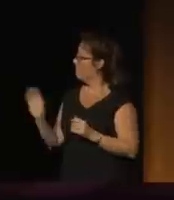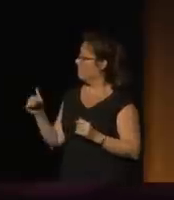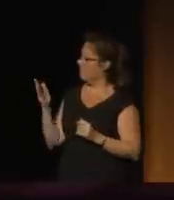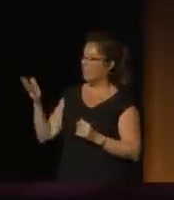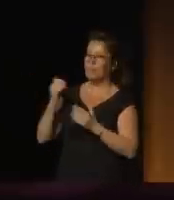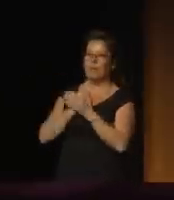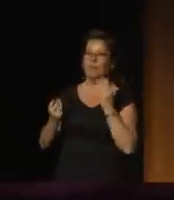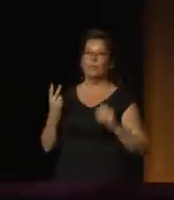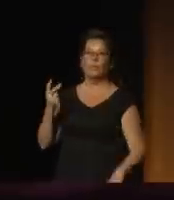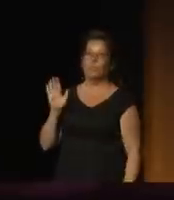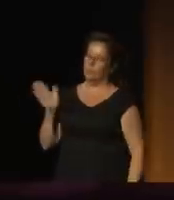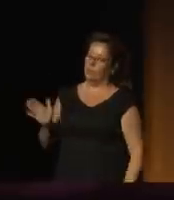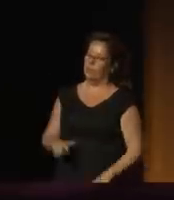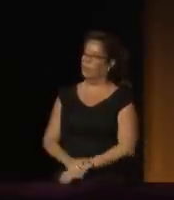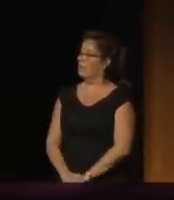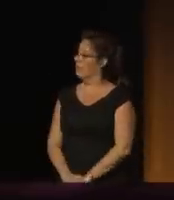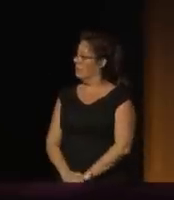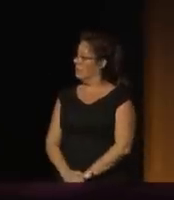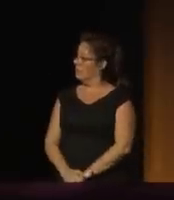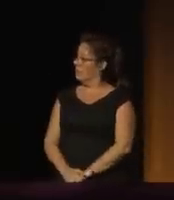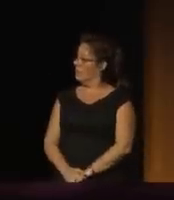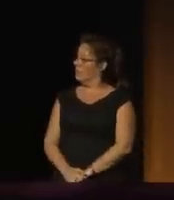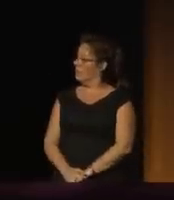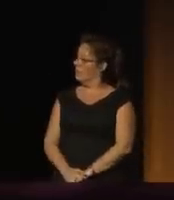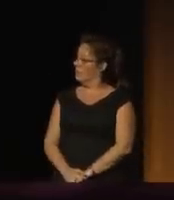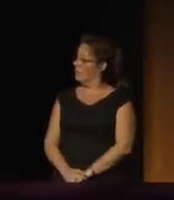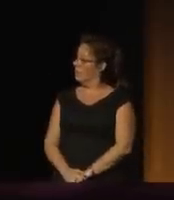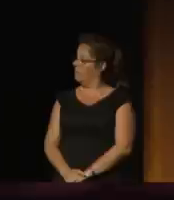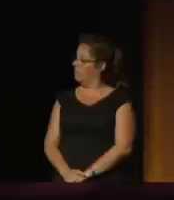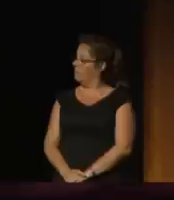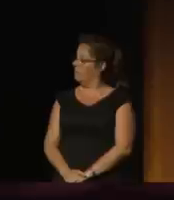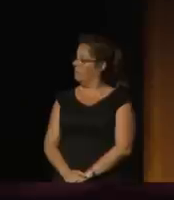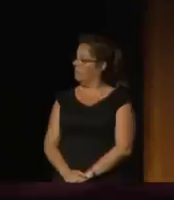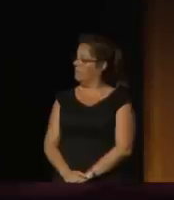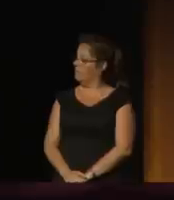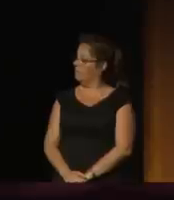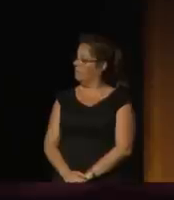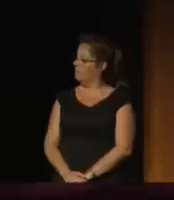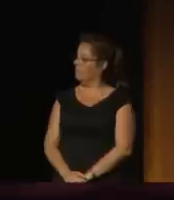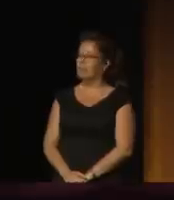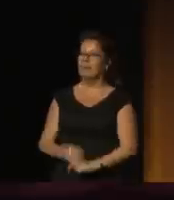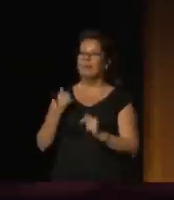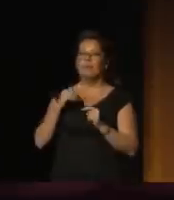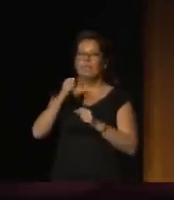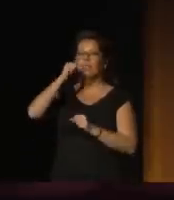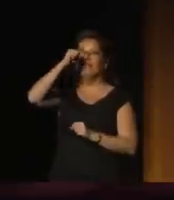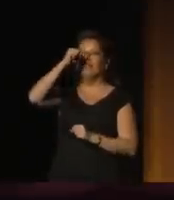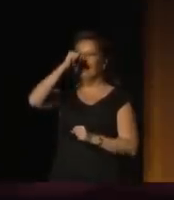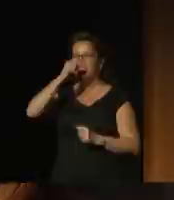Yes. Over there. Hi. Hello. Sorry, I'm short too. I think maybe the microphone stands are